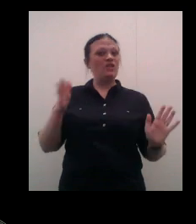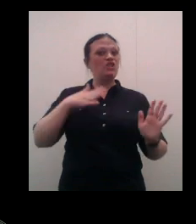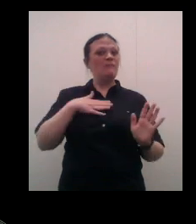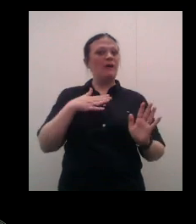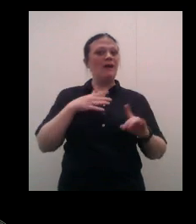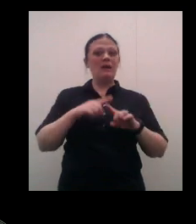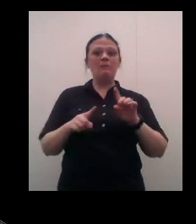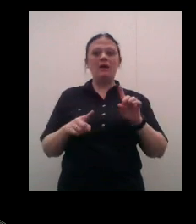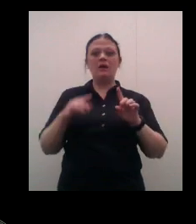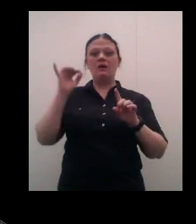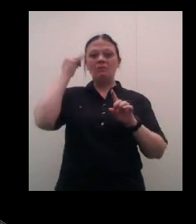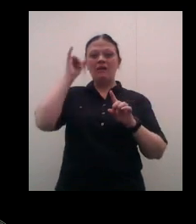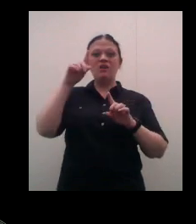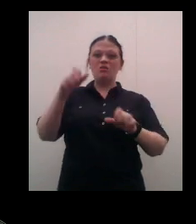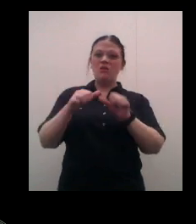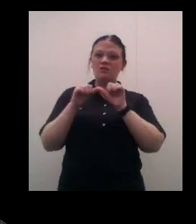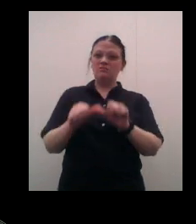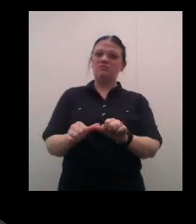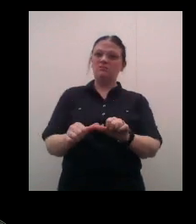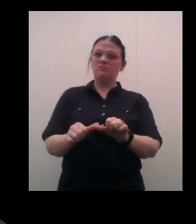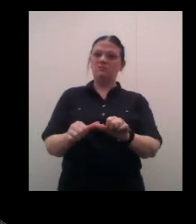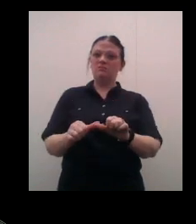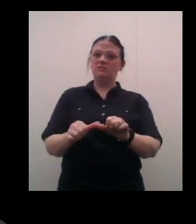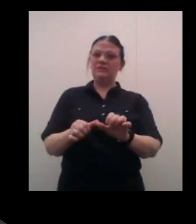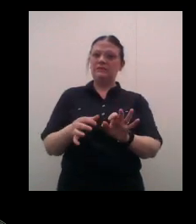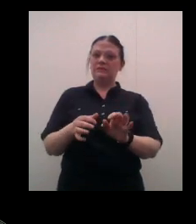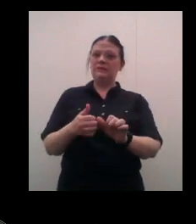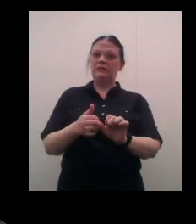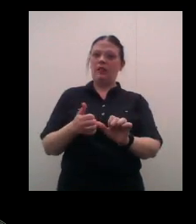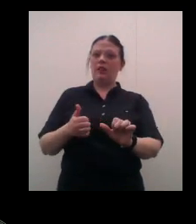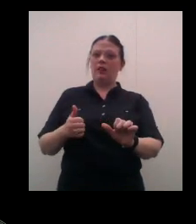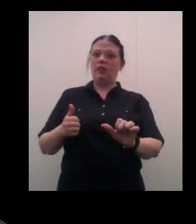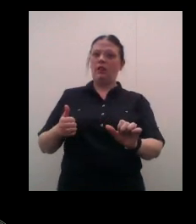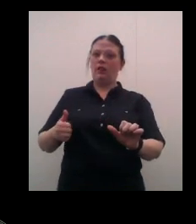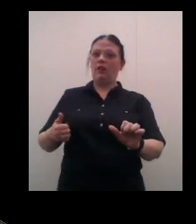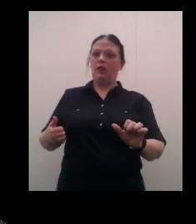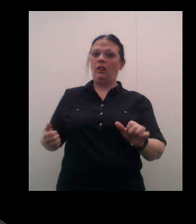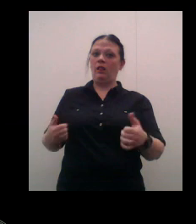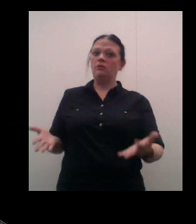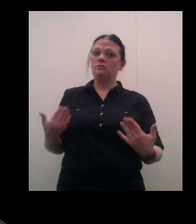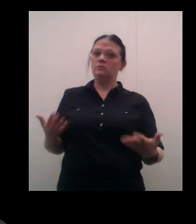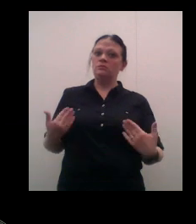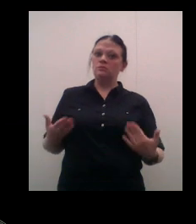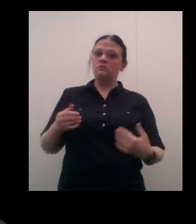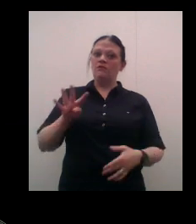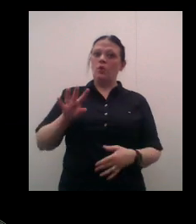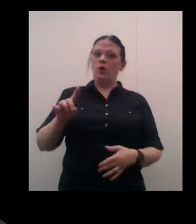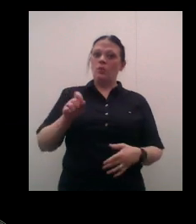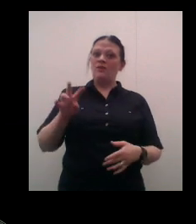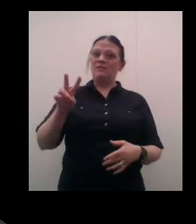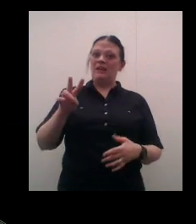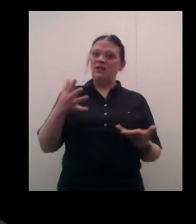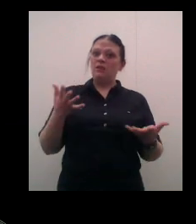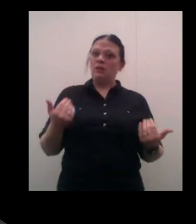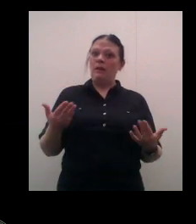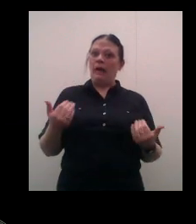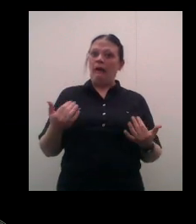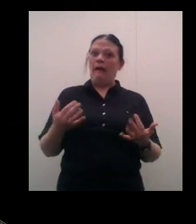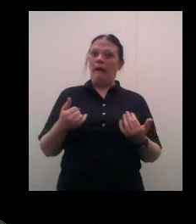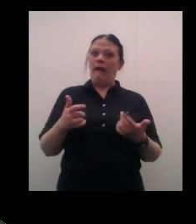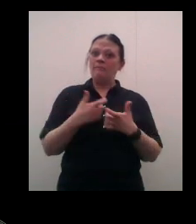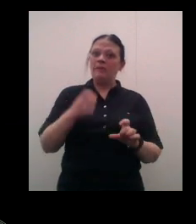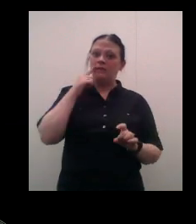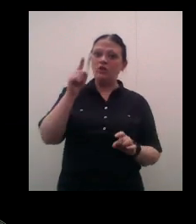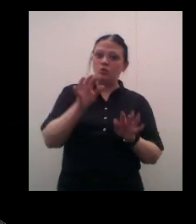but Buffalo, you need to continue. We're lagging. You're about 41.7%, so come on, Buffalo, pull up that number. It's big for you, too. It's big for